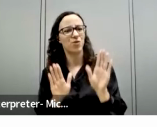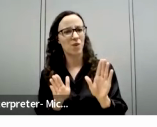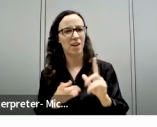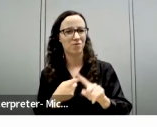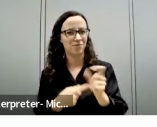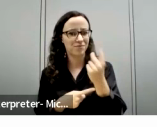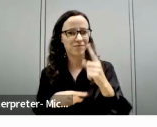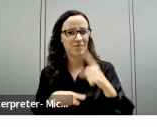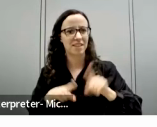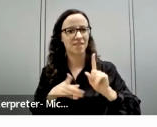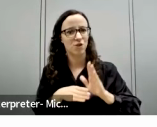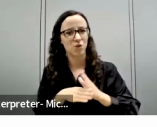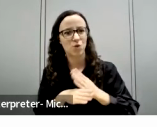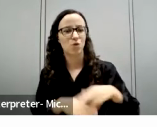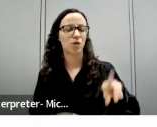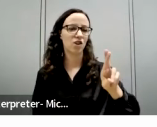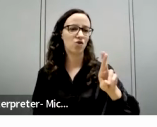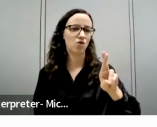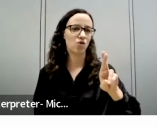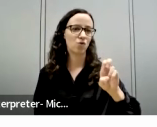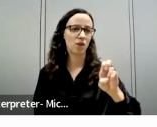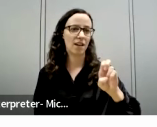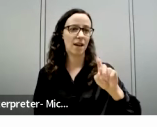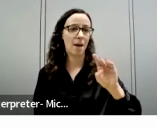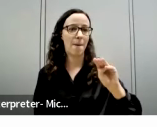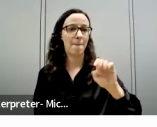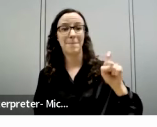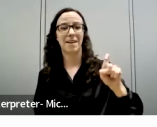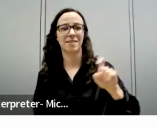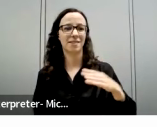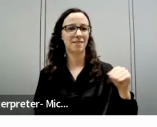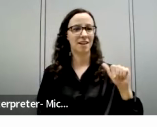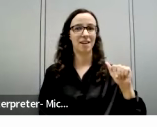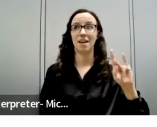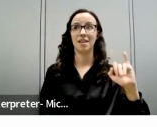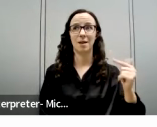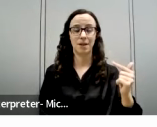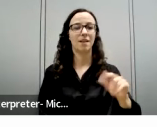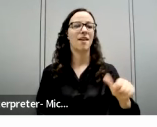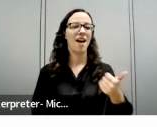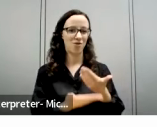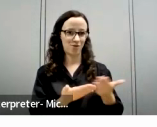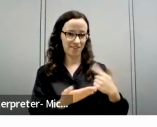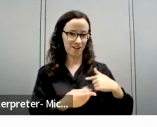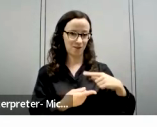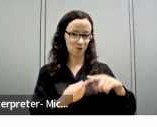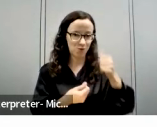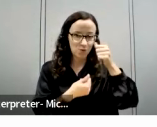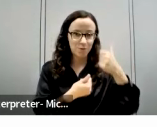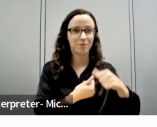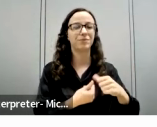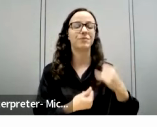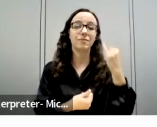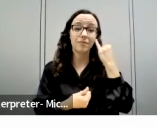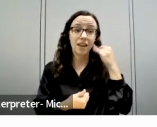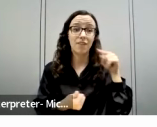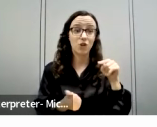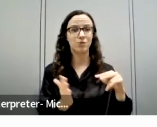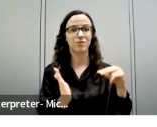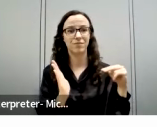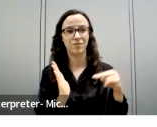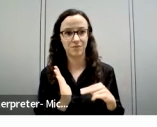differences between remixing and adapting. The other thing to note here, though, is if you take a close look, you'll